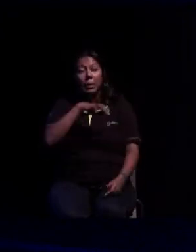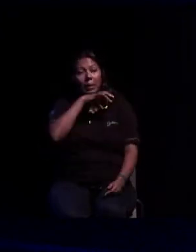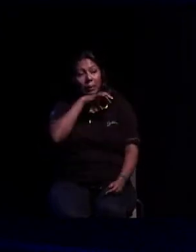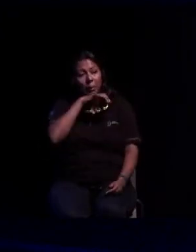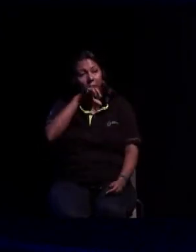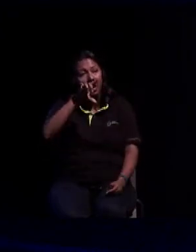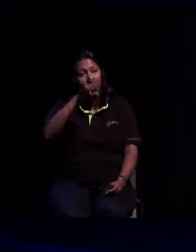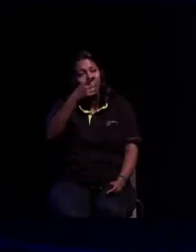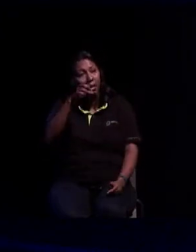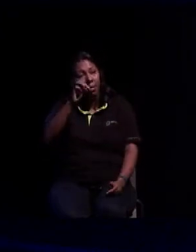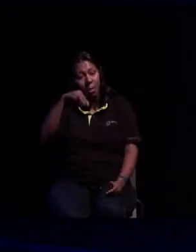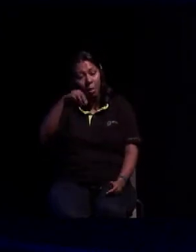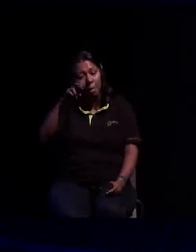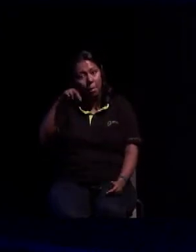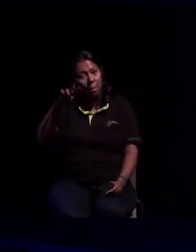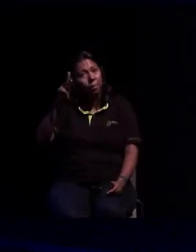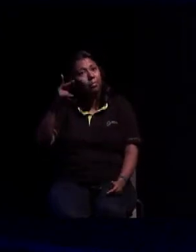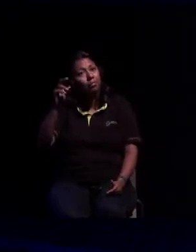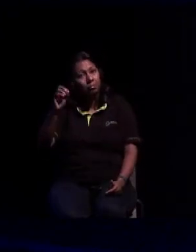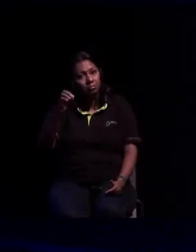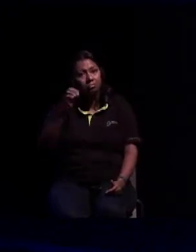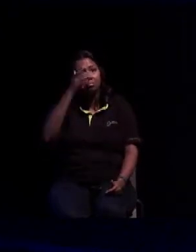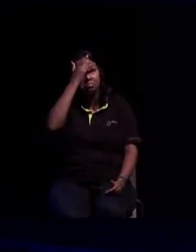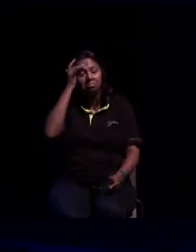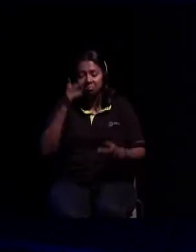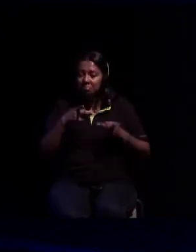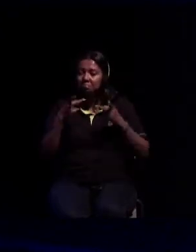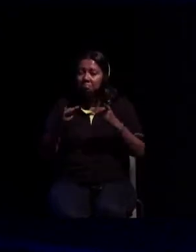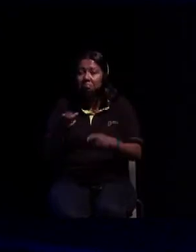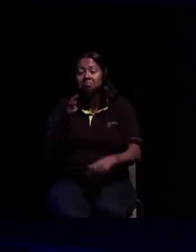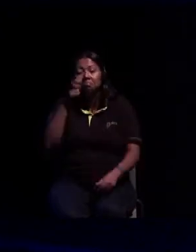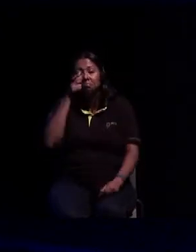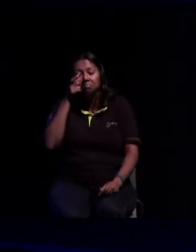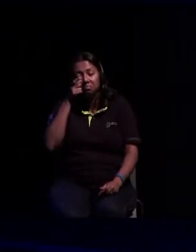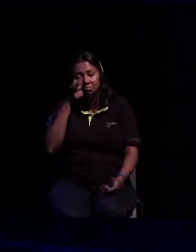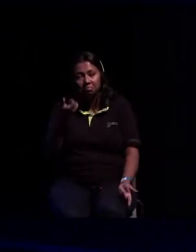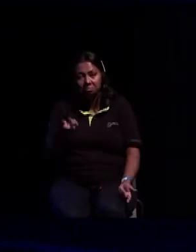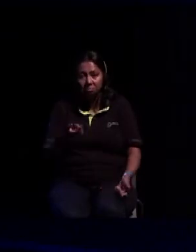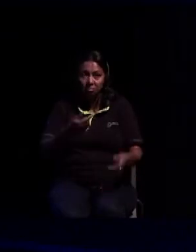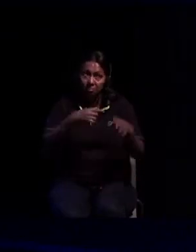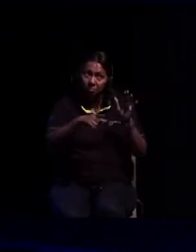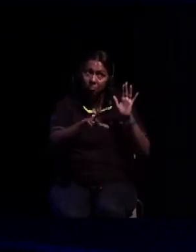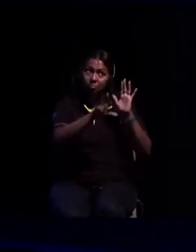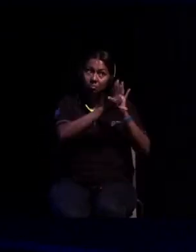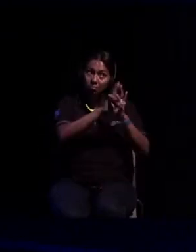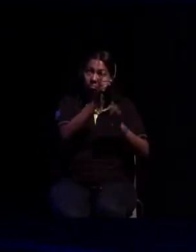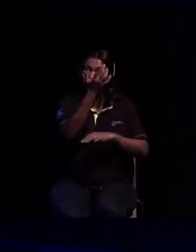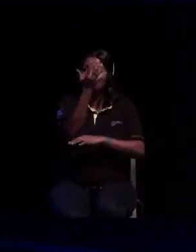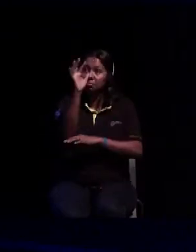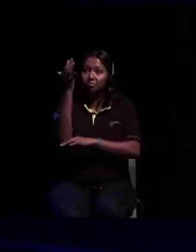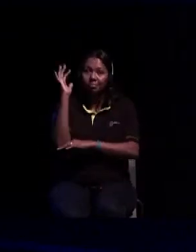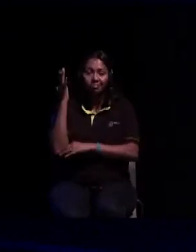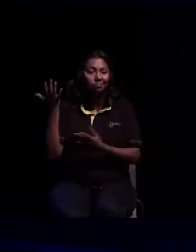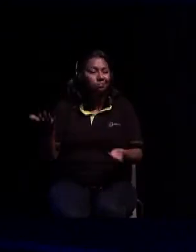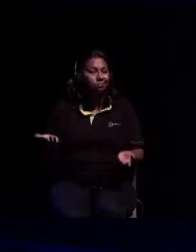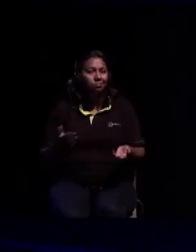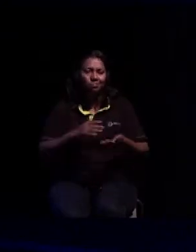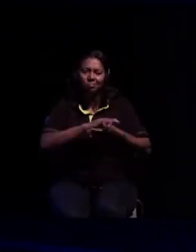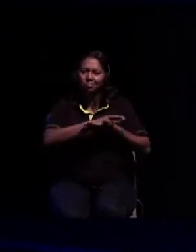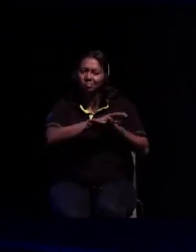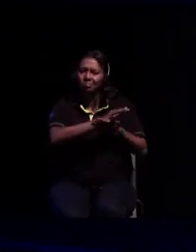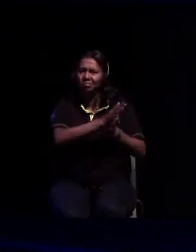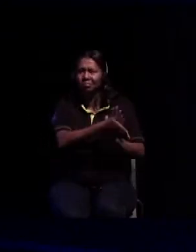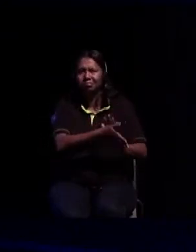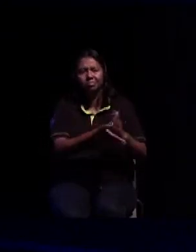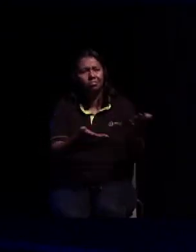have in the area where the event was held. And again, environmental legislation was undermined in the holding of that event. And what's